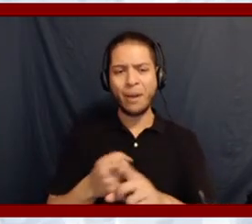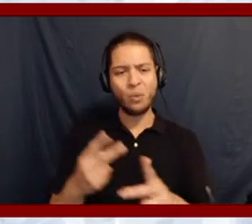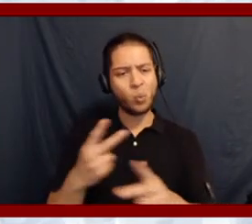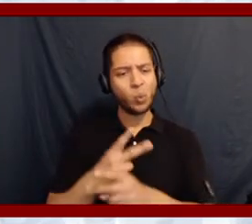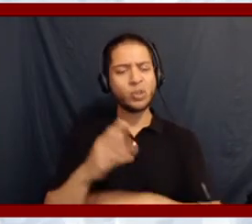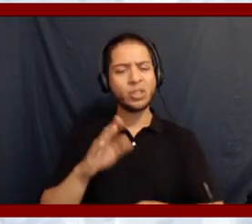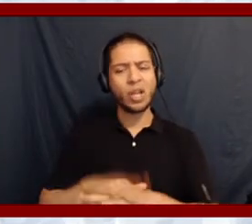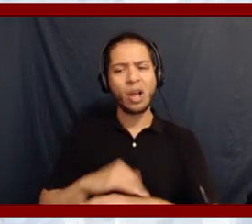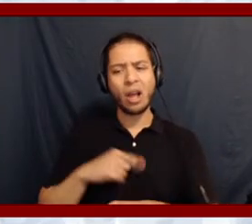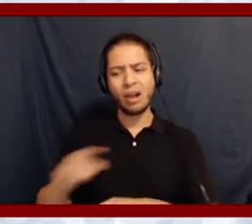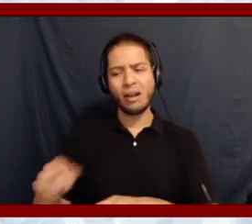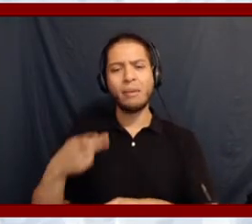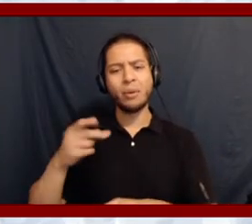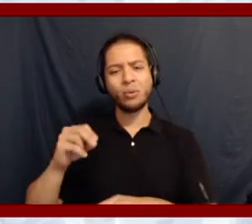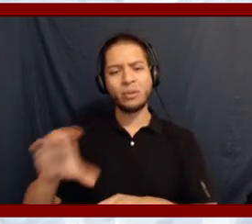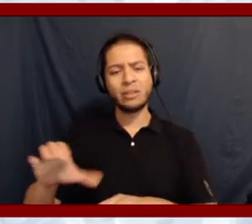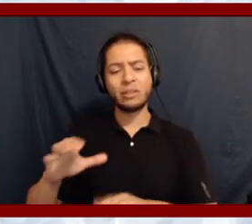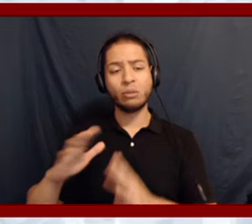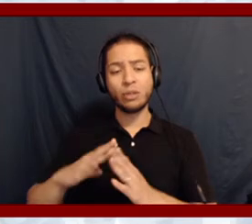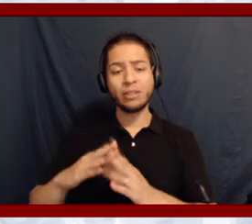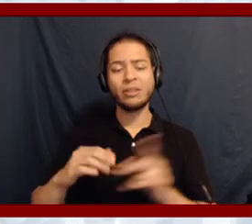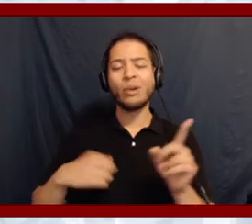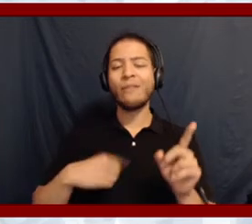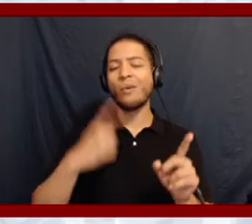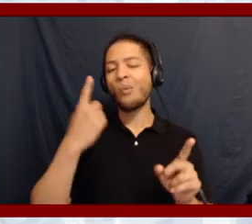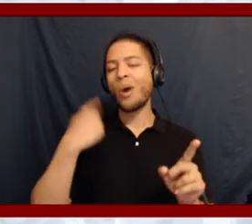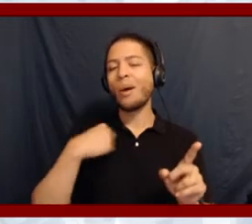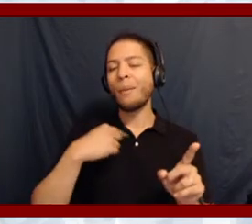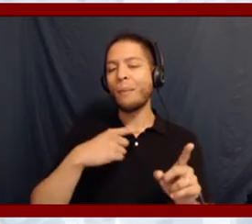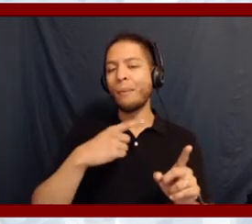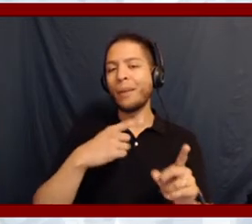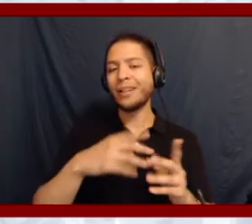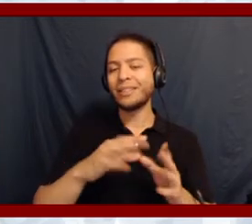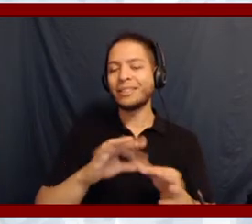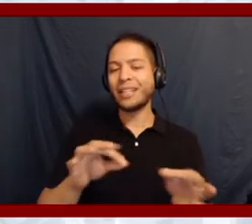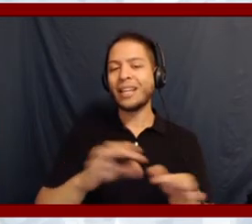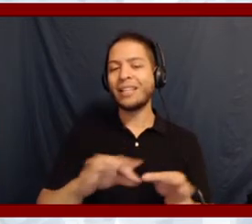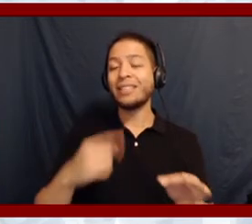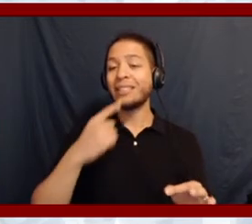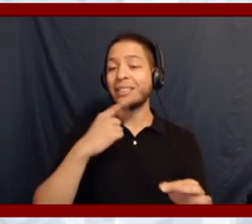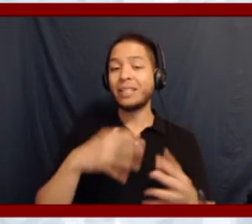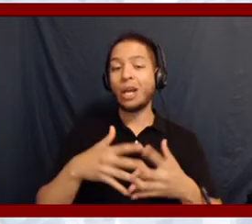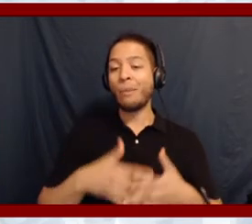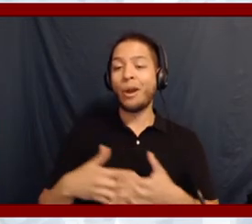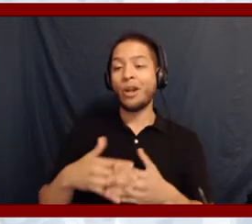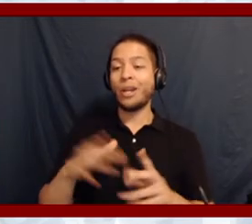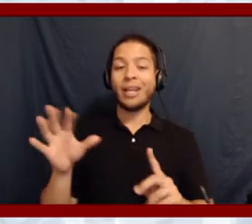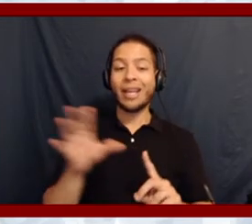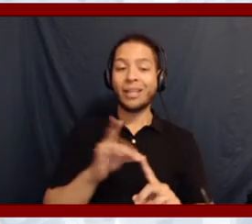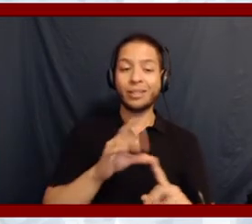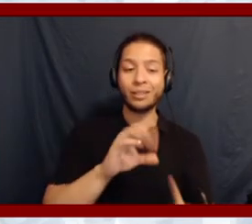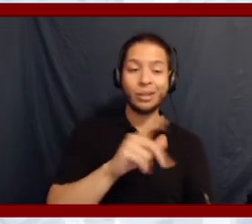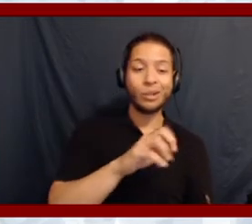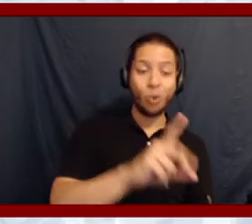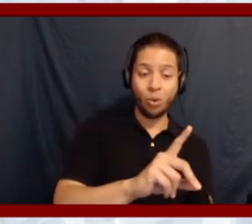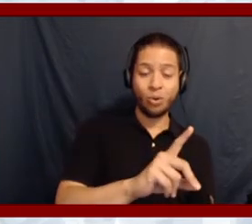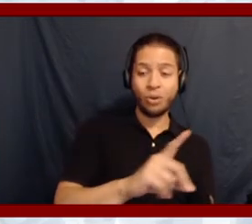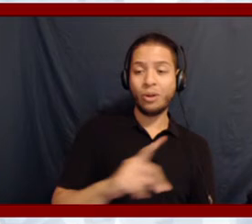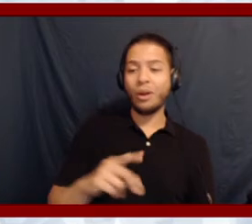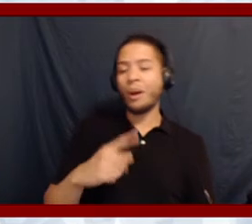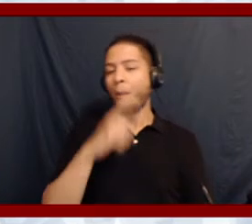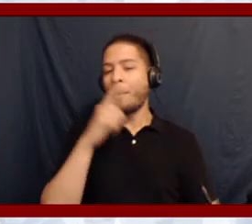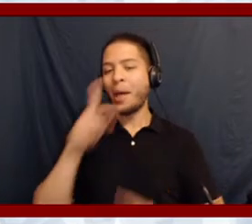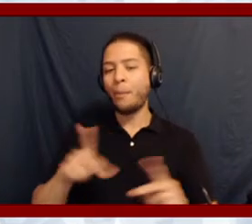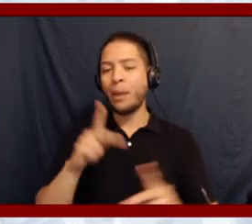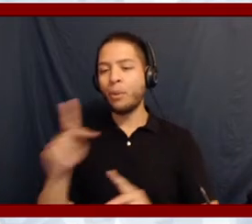old saying in the Black community that when America catches a cold, Black people get pneumonia, right? It's the idea that there's just this heightened impact and effect,